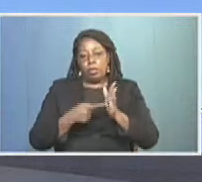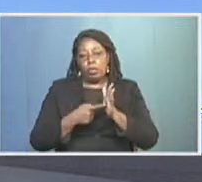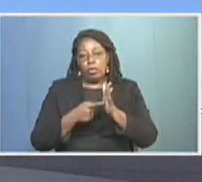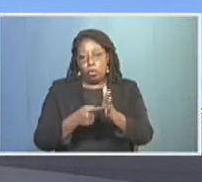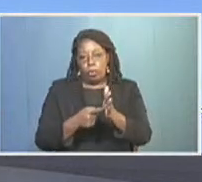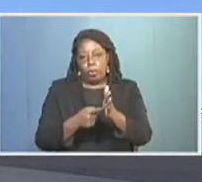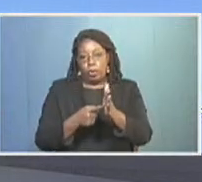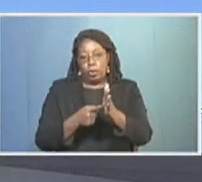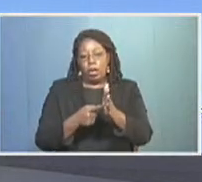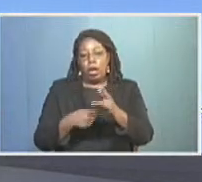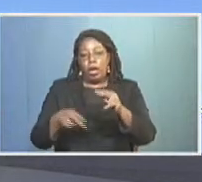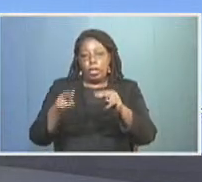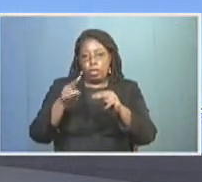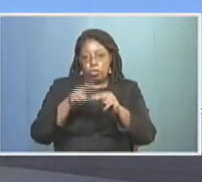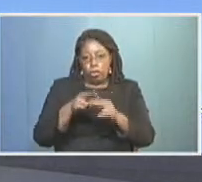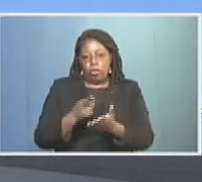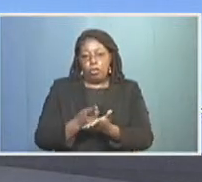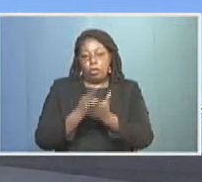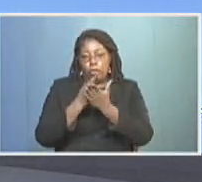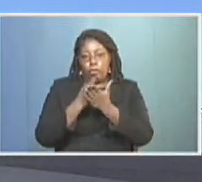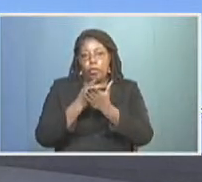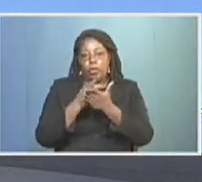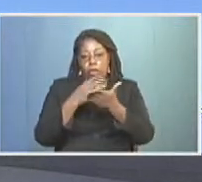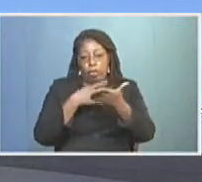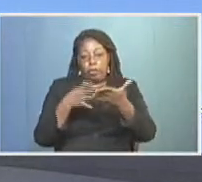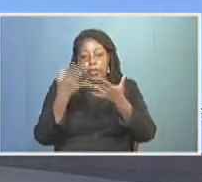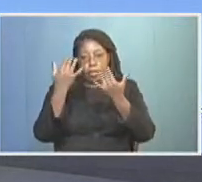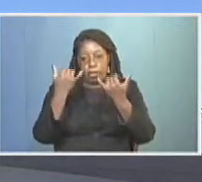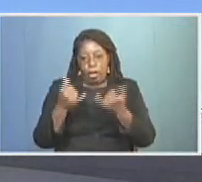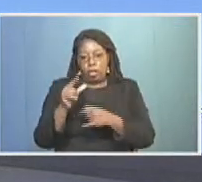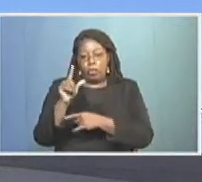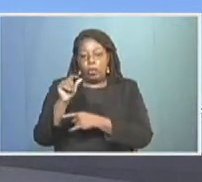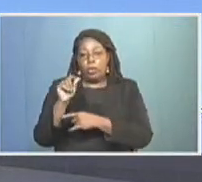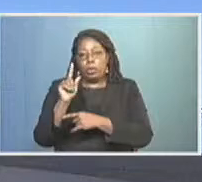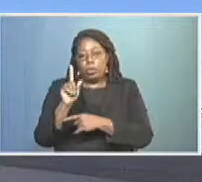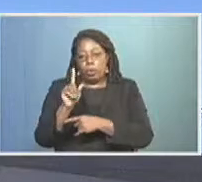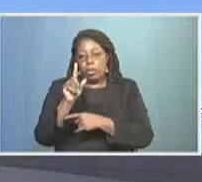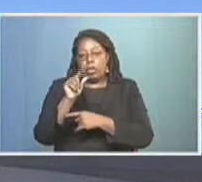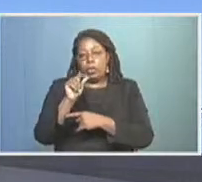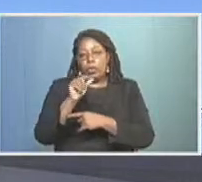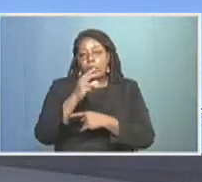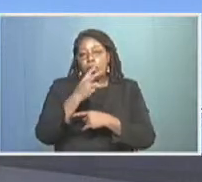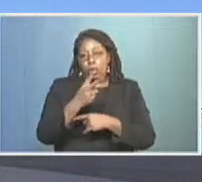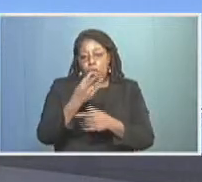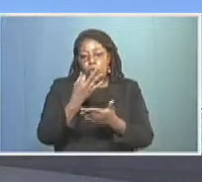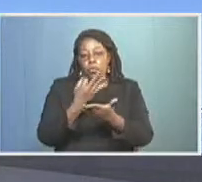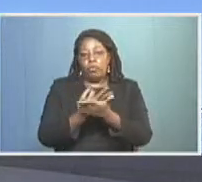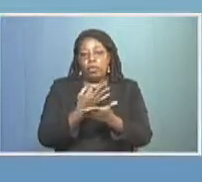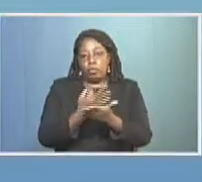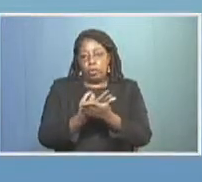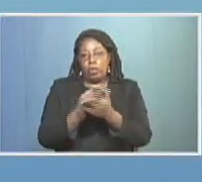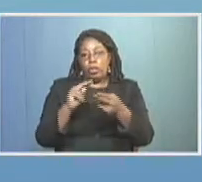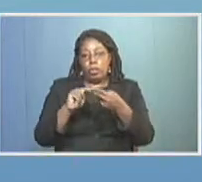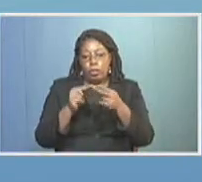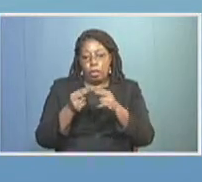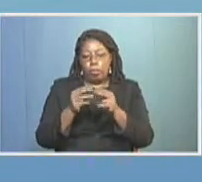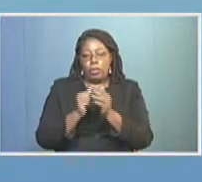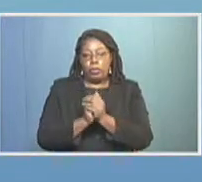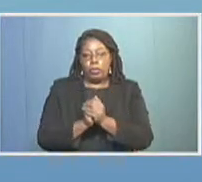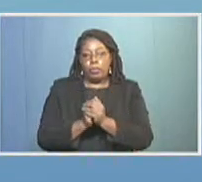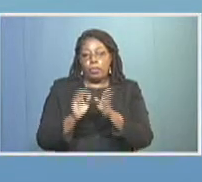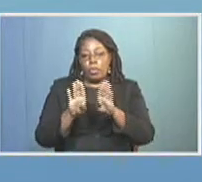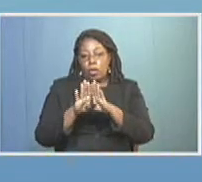of recovery. We have details tonight on the 2021-2022 Fiscal Snapshot. The reopening